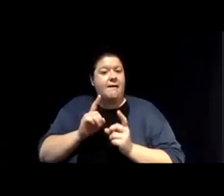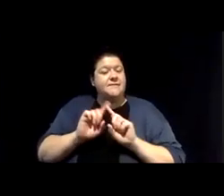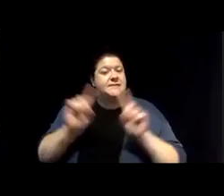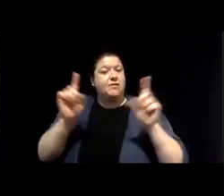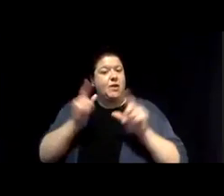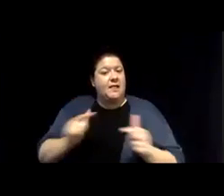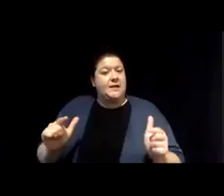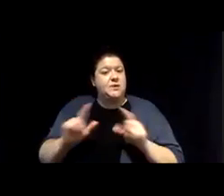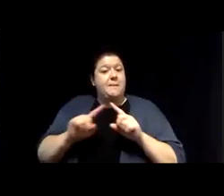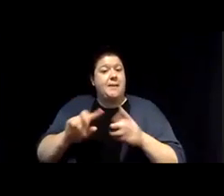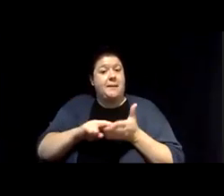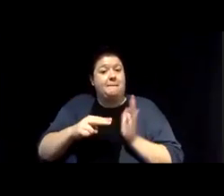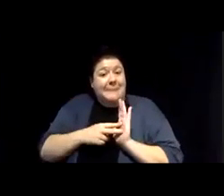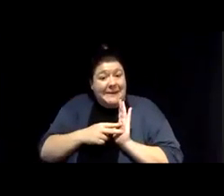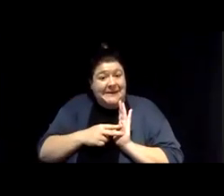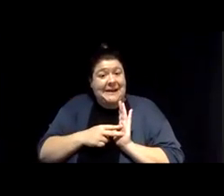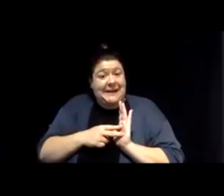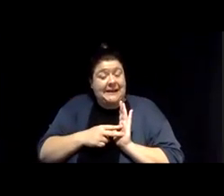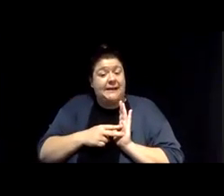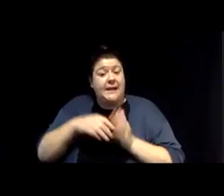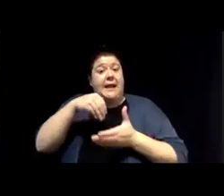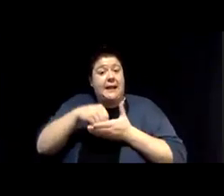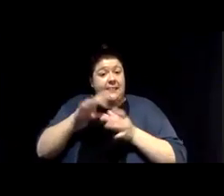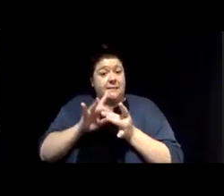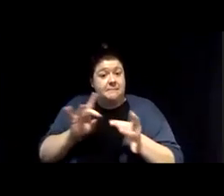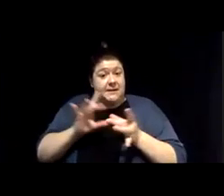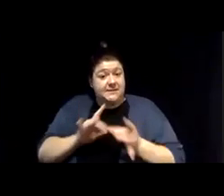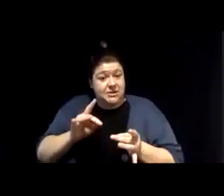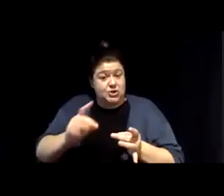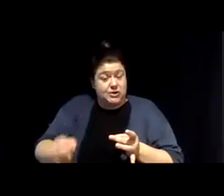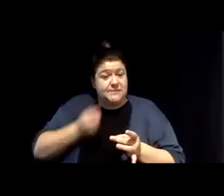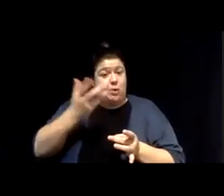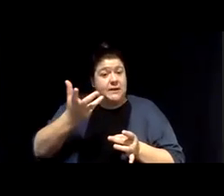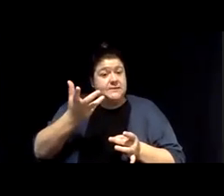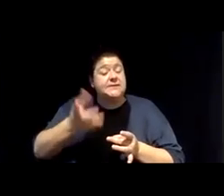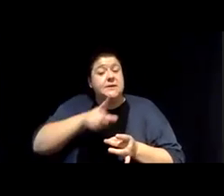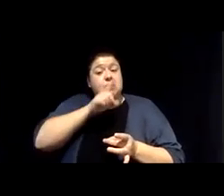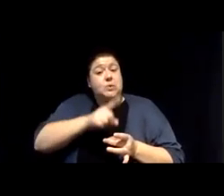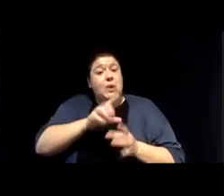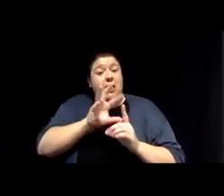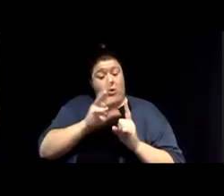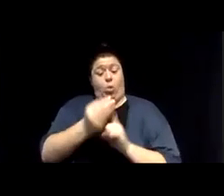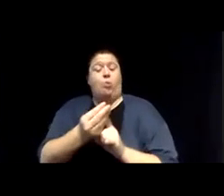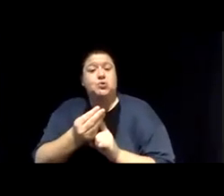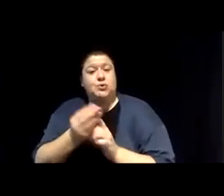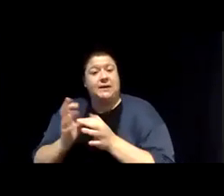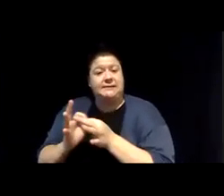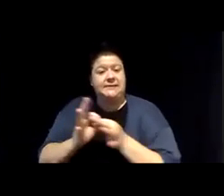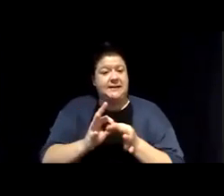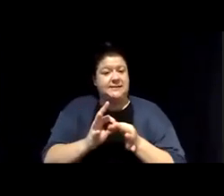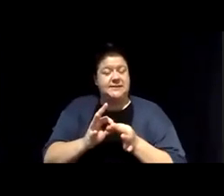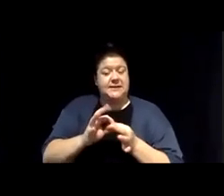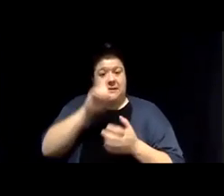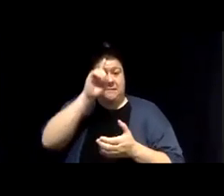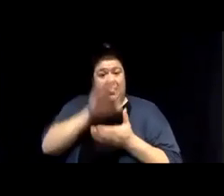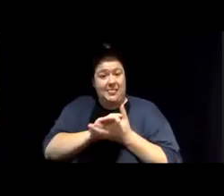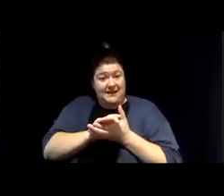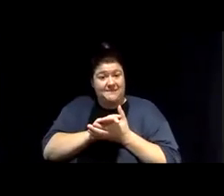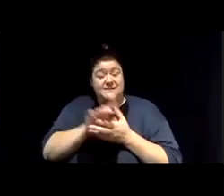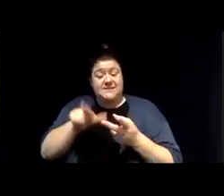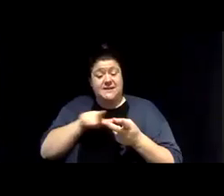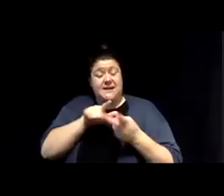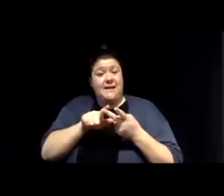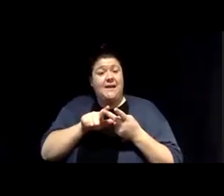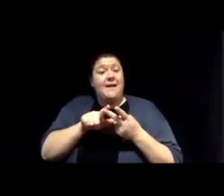the meaning inherent in the messages conveyed is rooted in culturally based beliefs, values, and